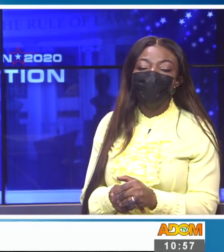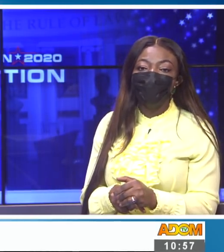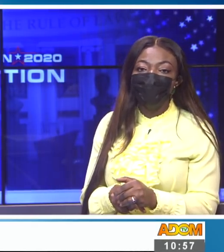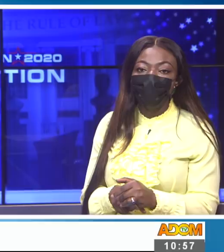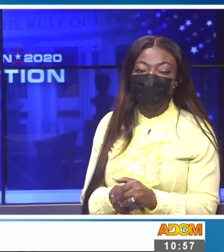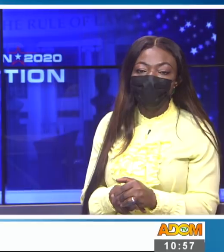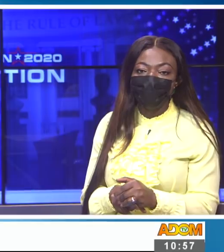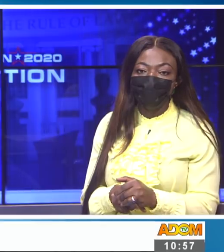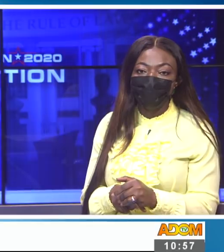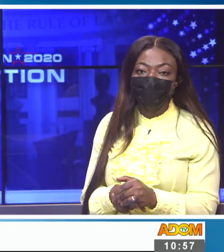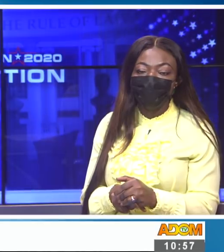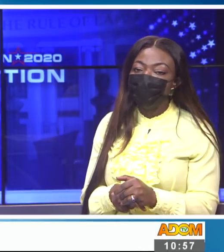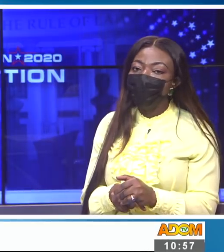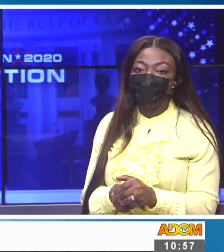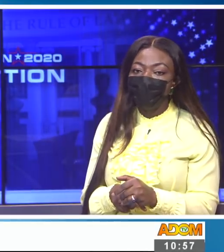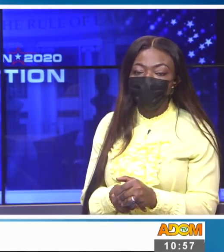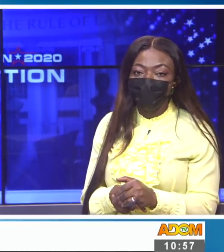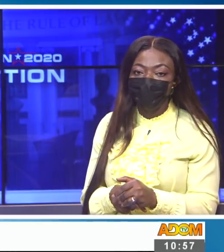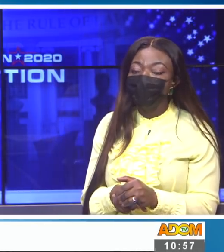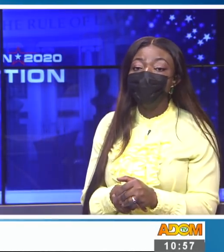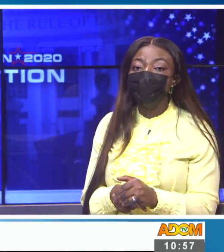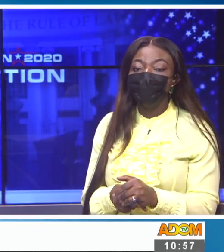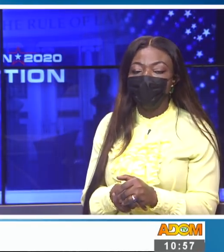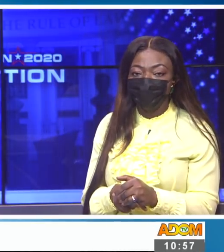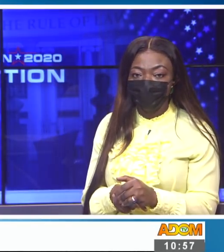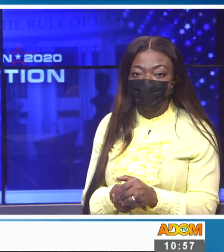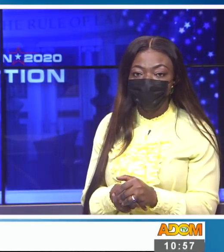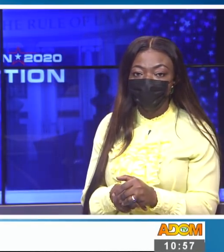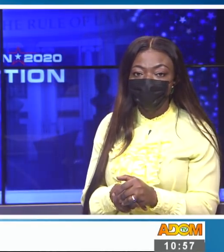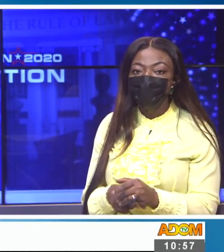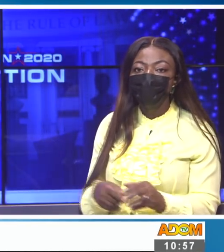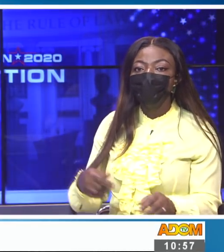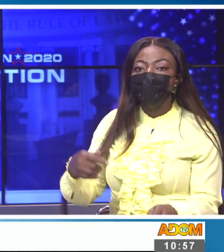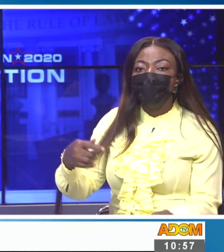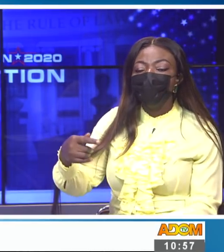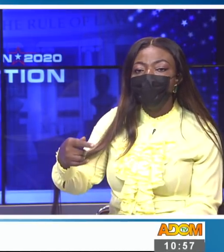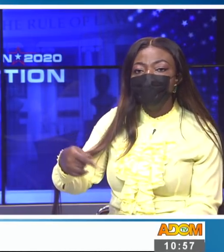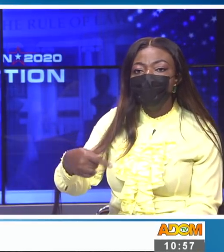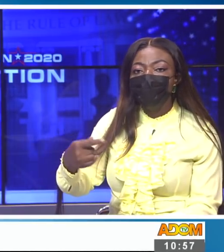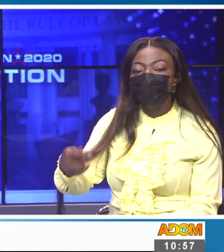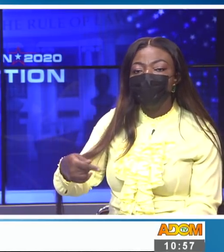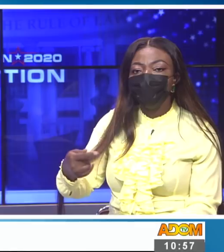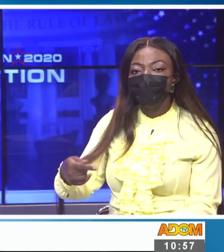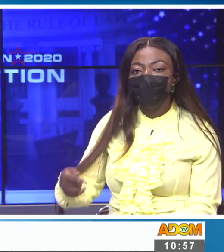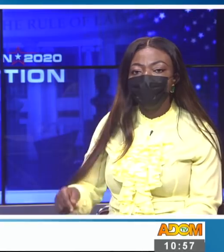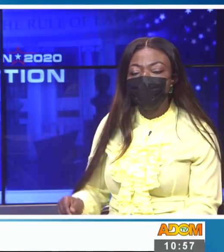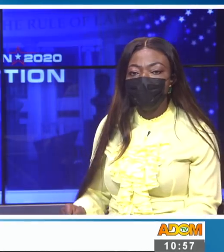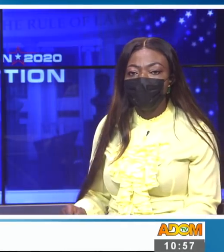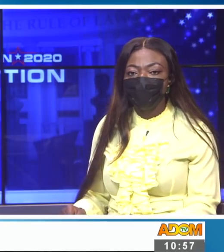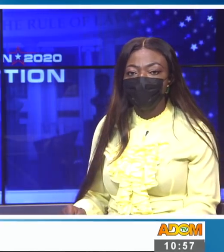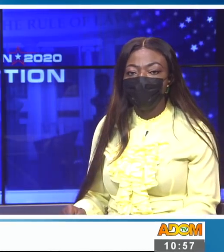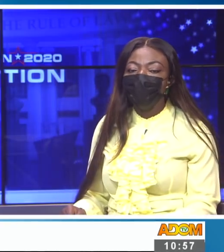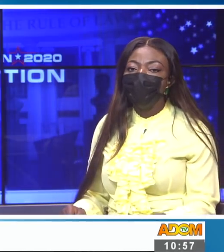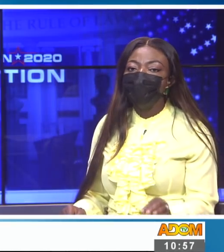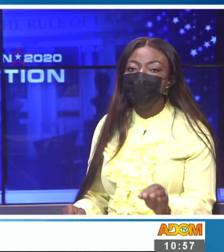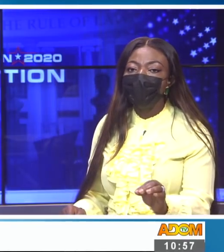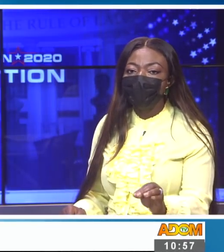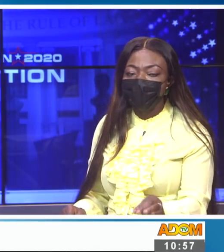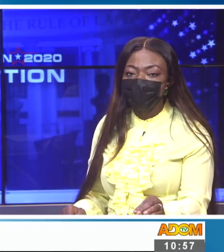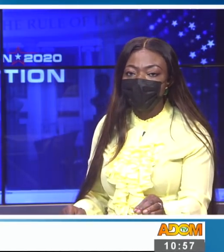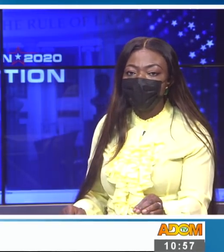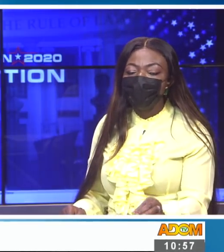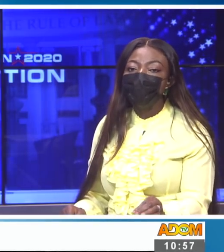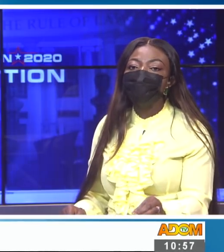closing addresses obi anfa ne de mra wa anfa anko nye ne edi kan suni wa bra mpanimfo sha se nie na se no wo